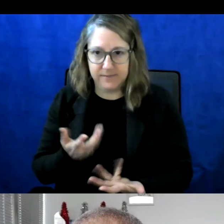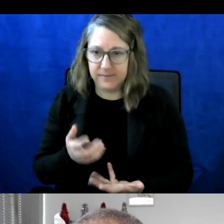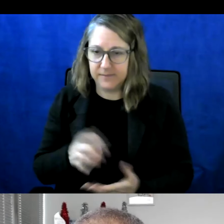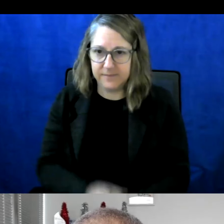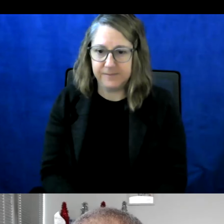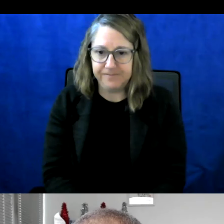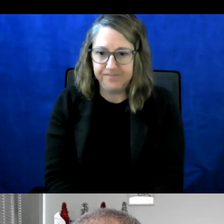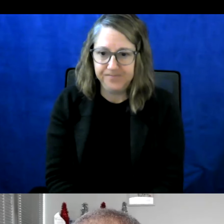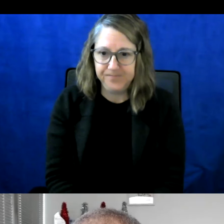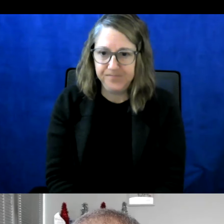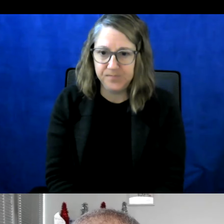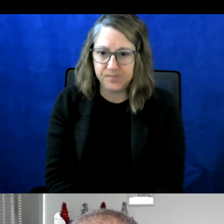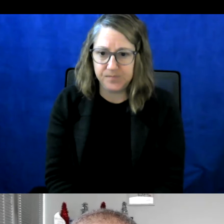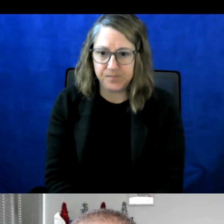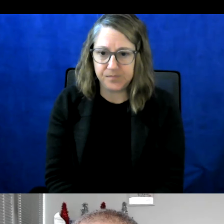classroom.